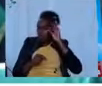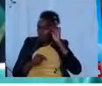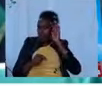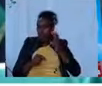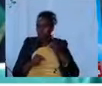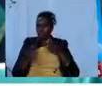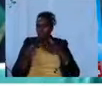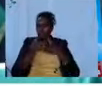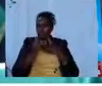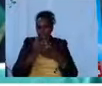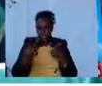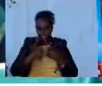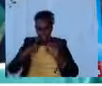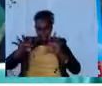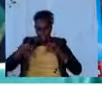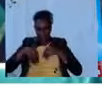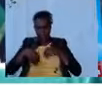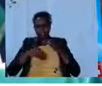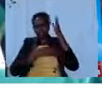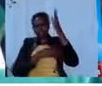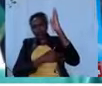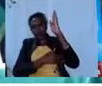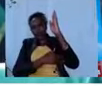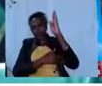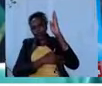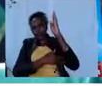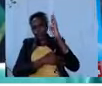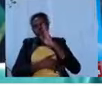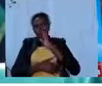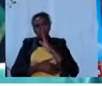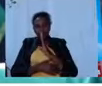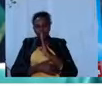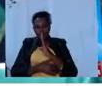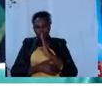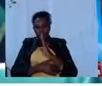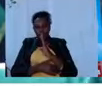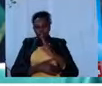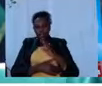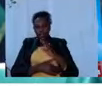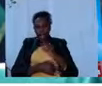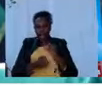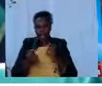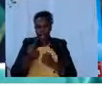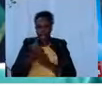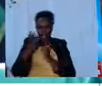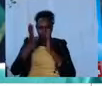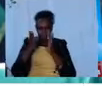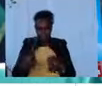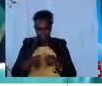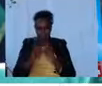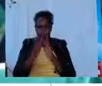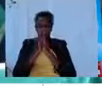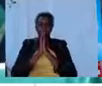was accepted by God to be their advocate and